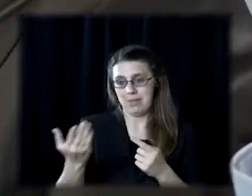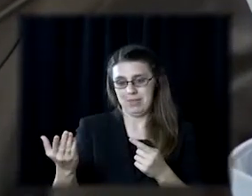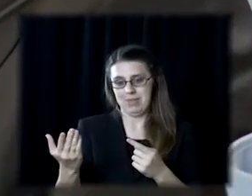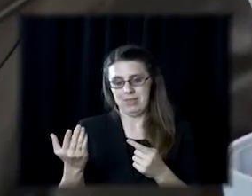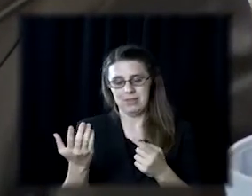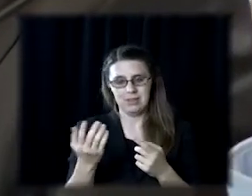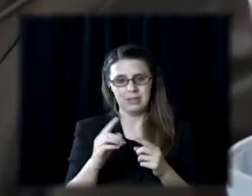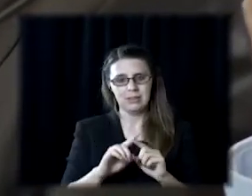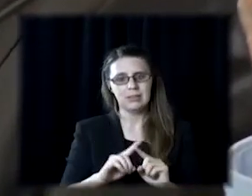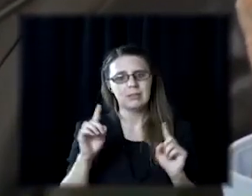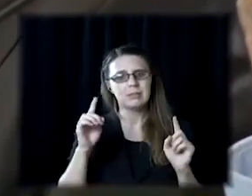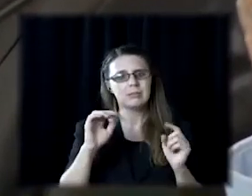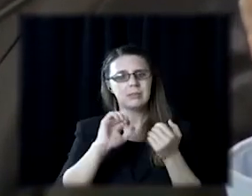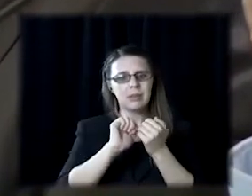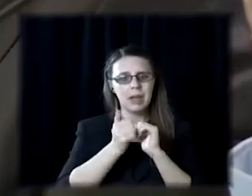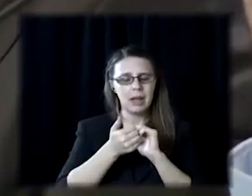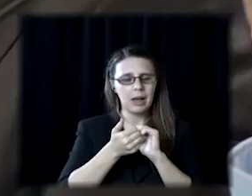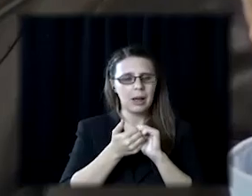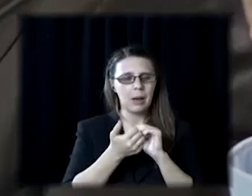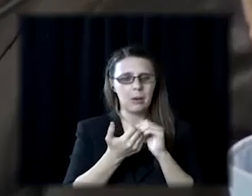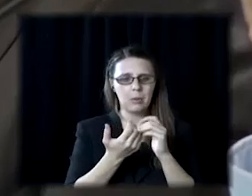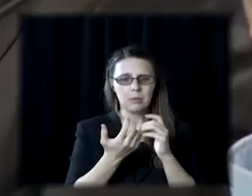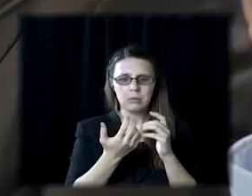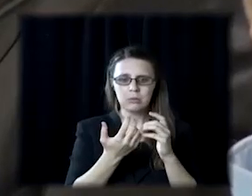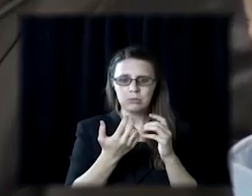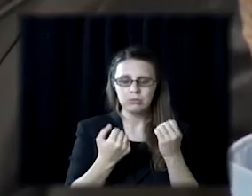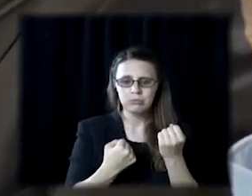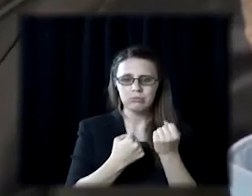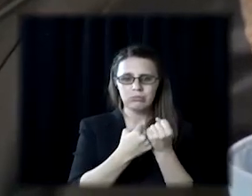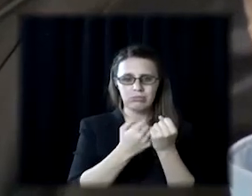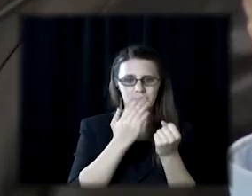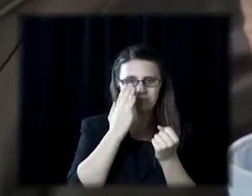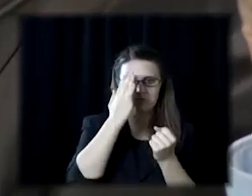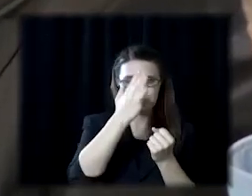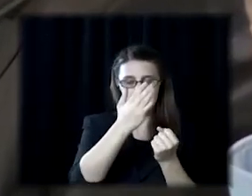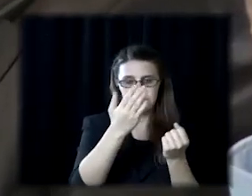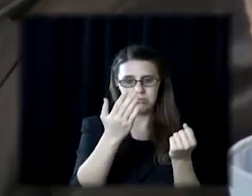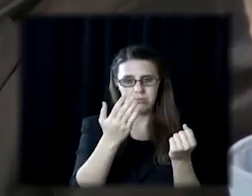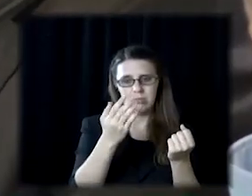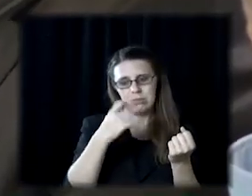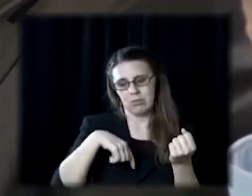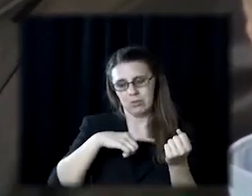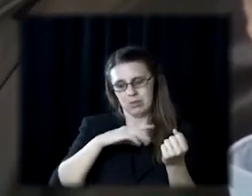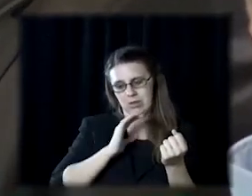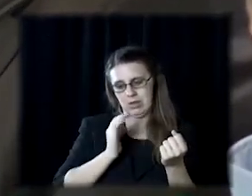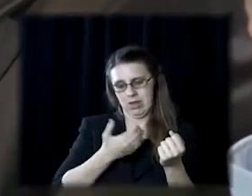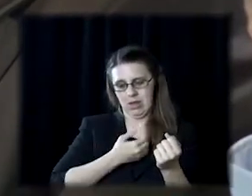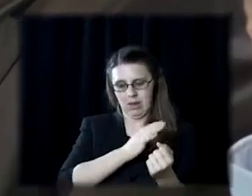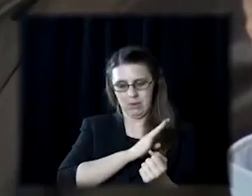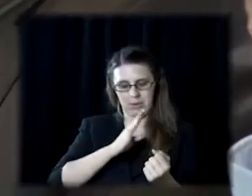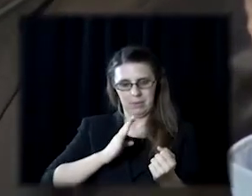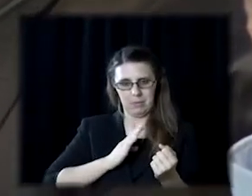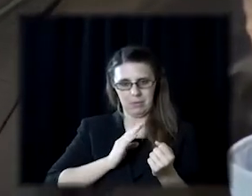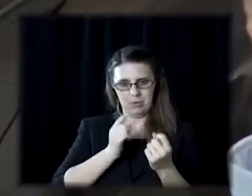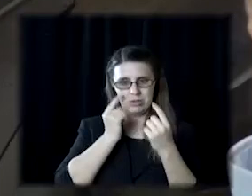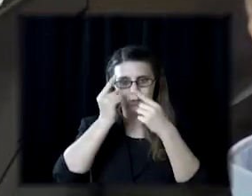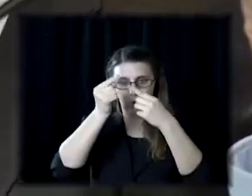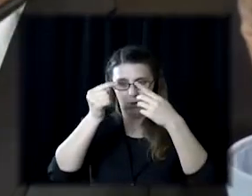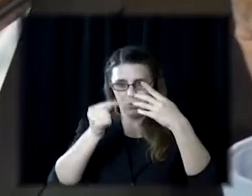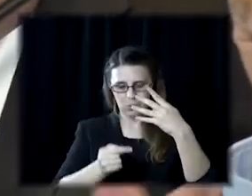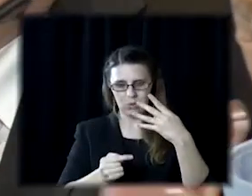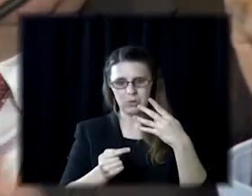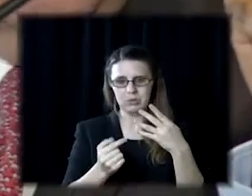able to invest requires, hopefully, the achievement of the goals this financial oversight board has set for